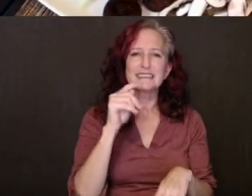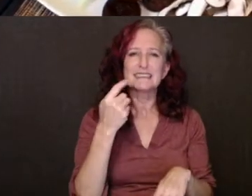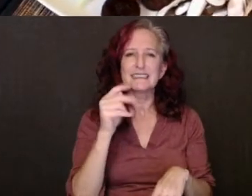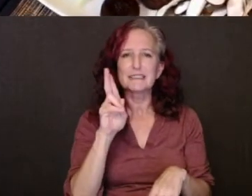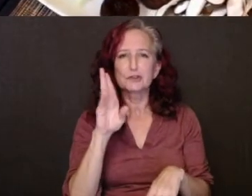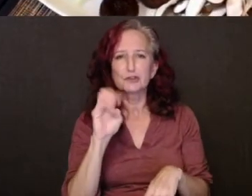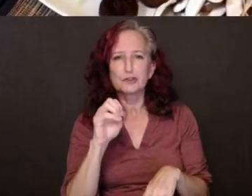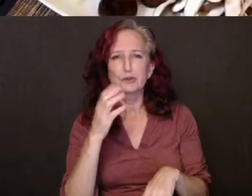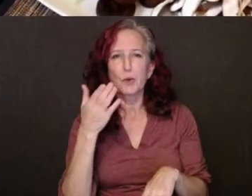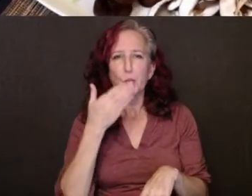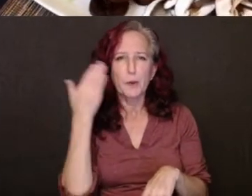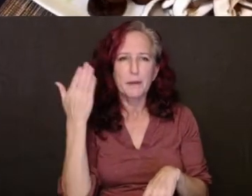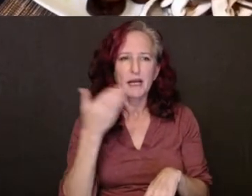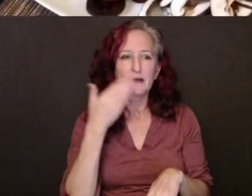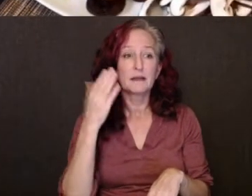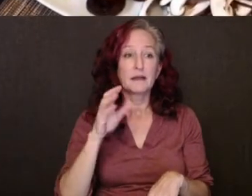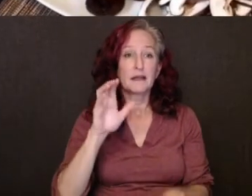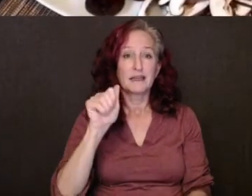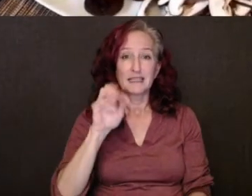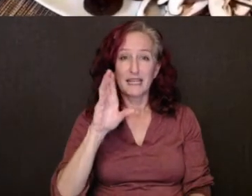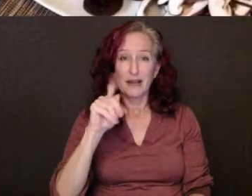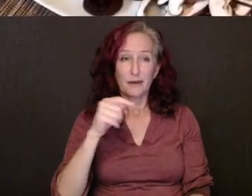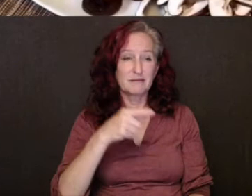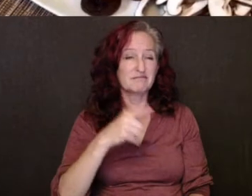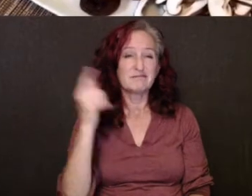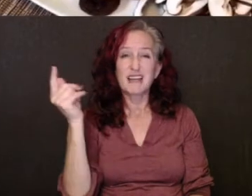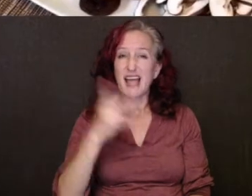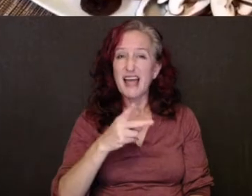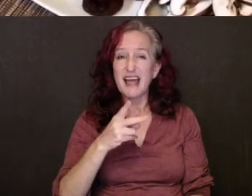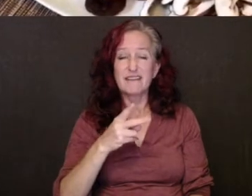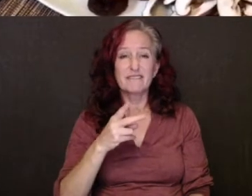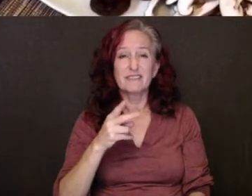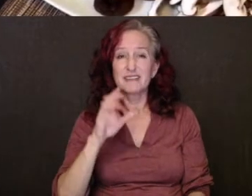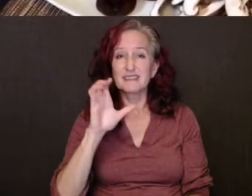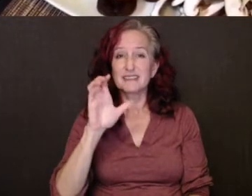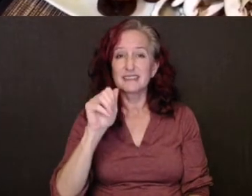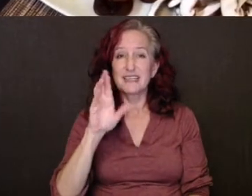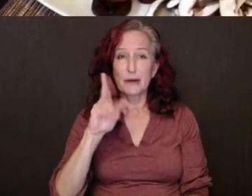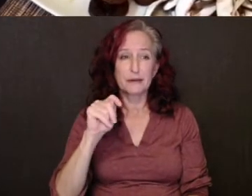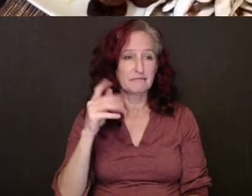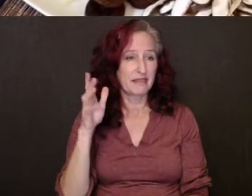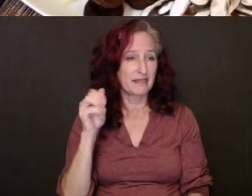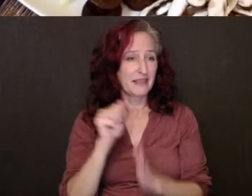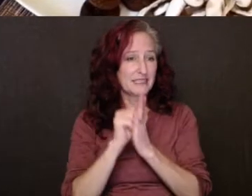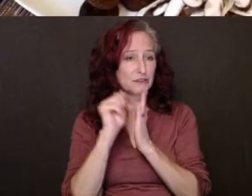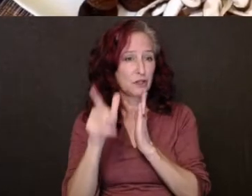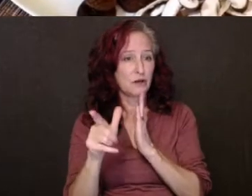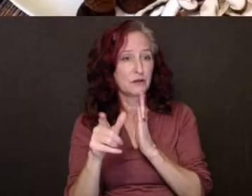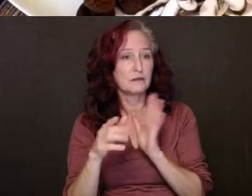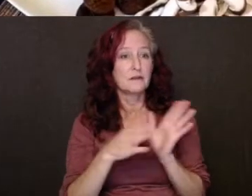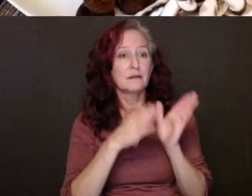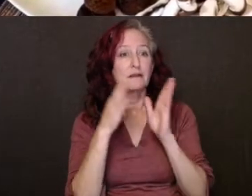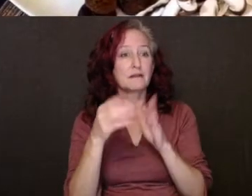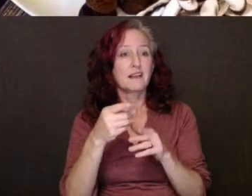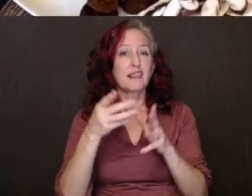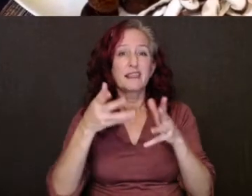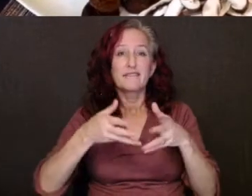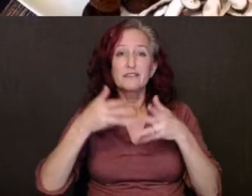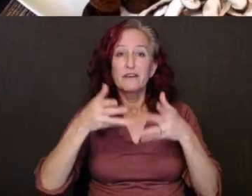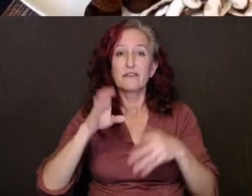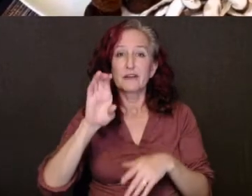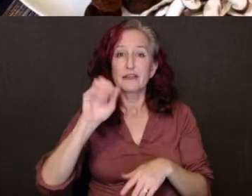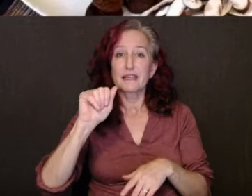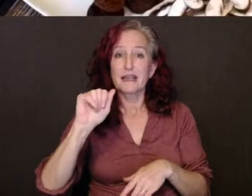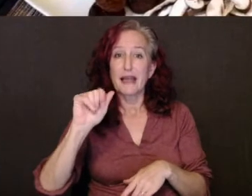Dry mushrooms, dry shiitake mushroom, and then celery. Celery is really, really healthy. It's really good and give